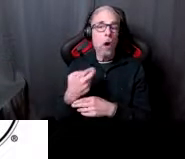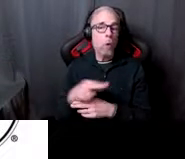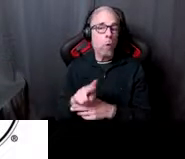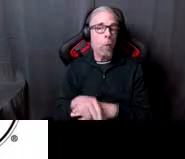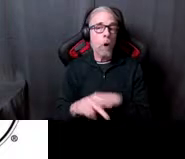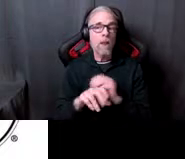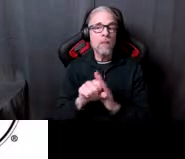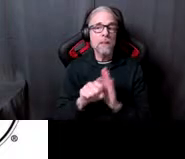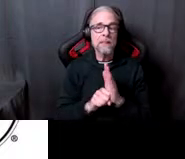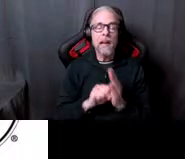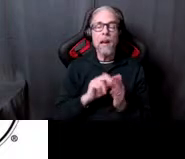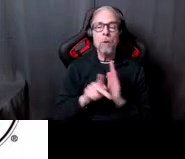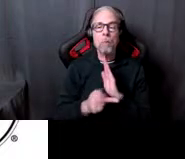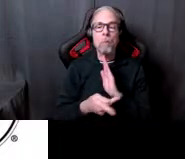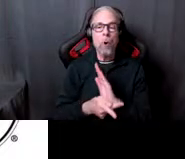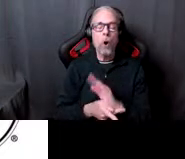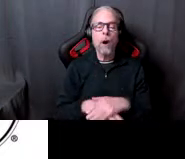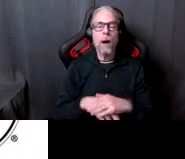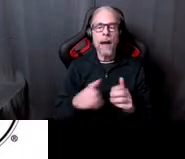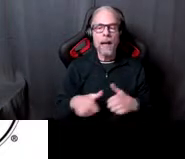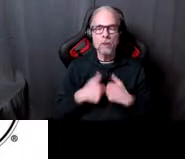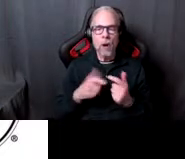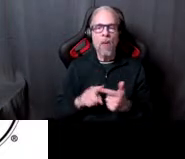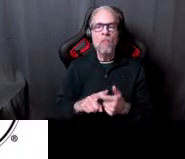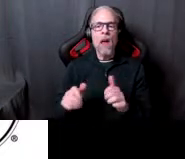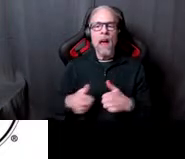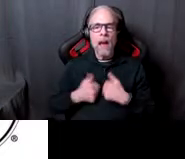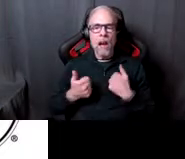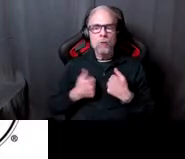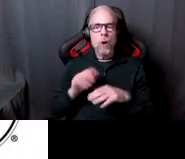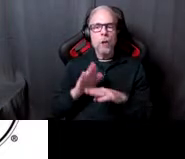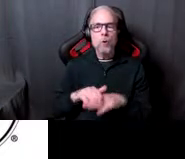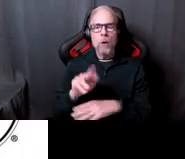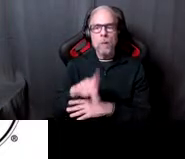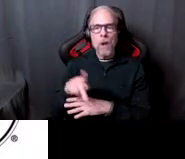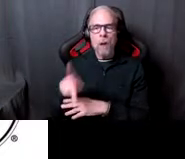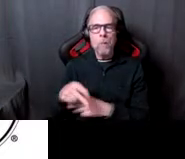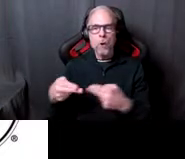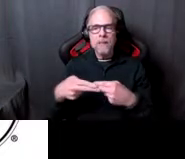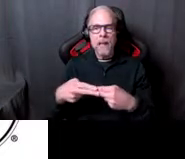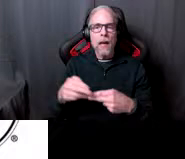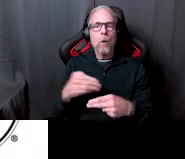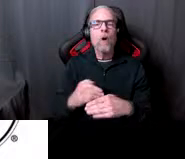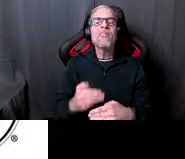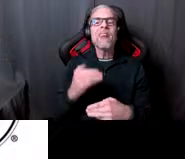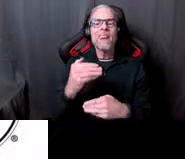Those addresses are posted on the PowerPoint slide on my screen coming up.